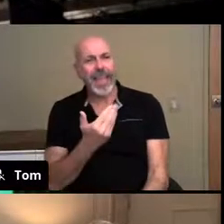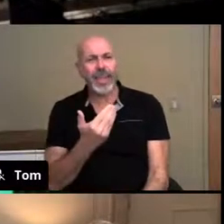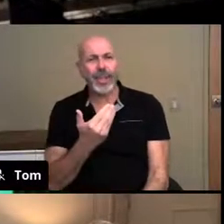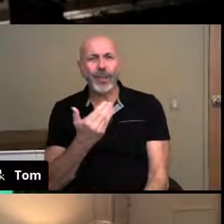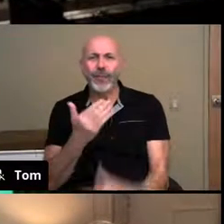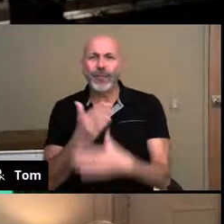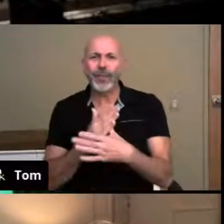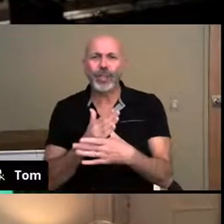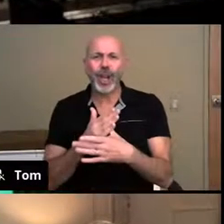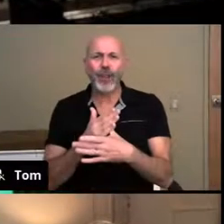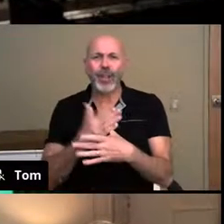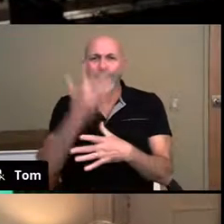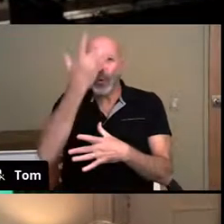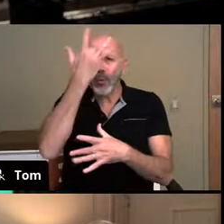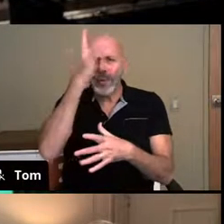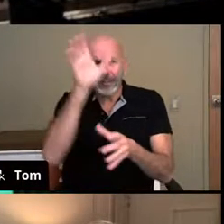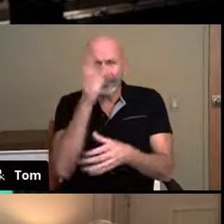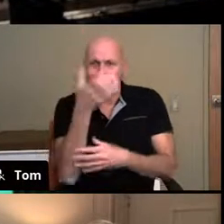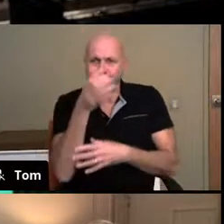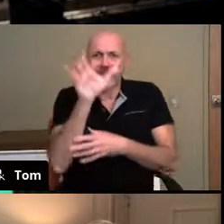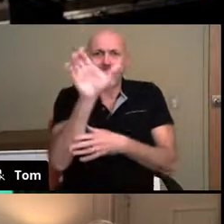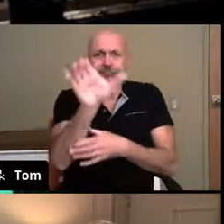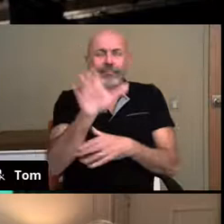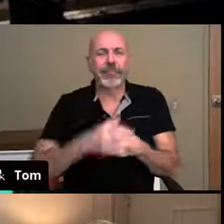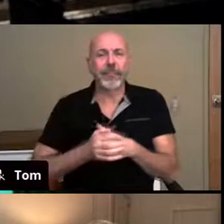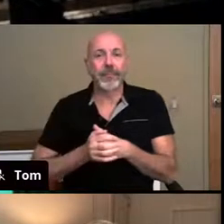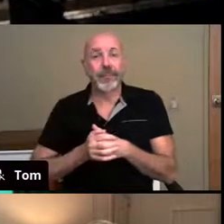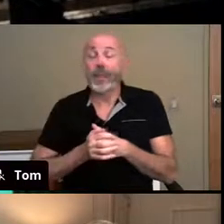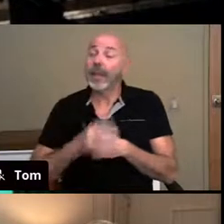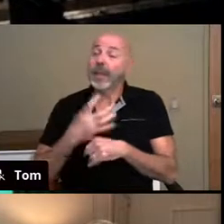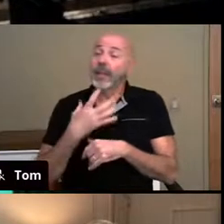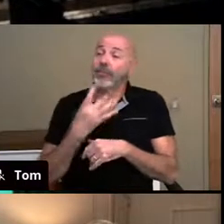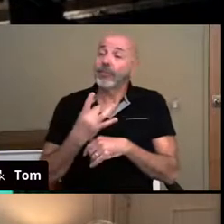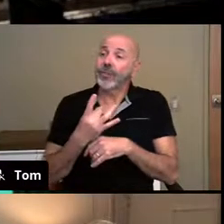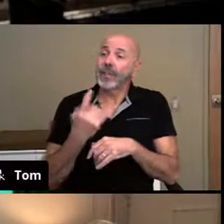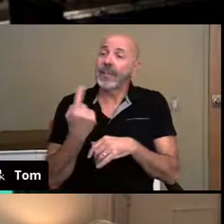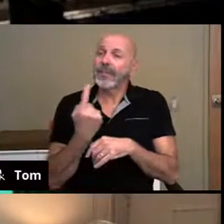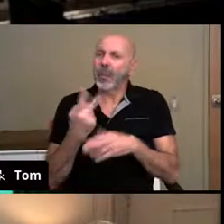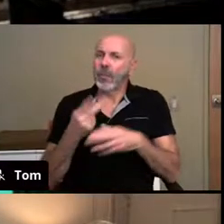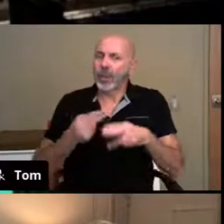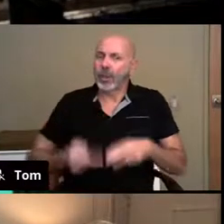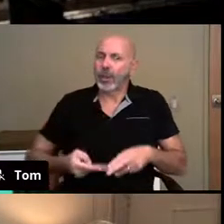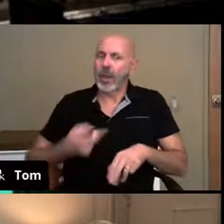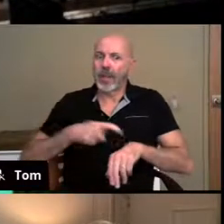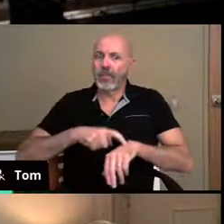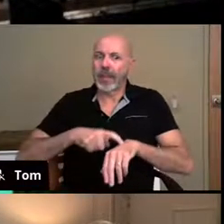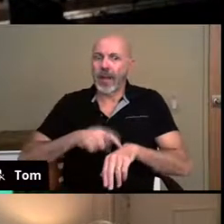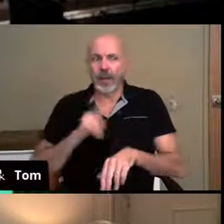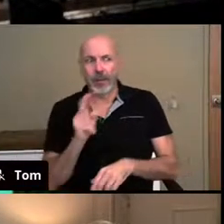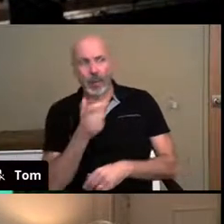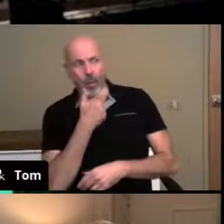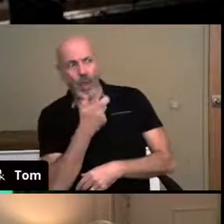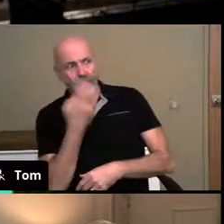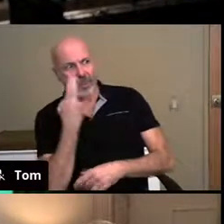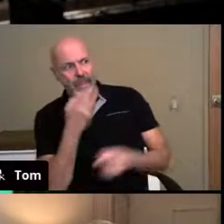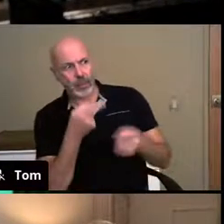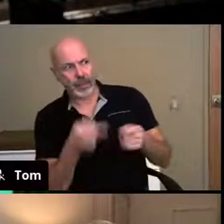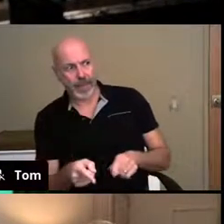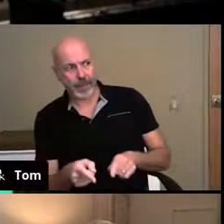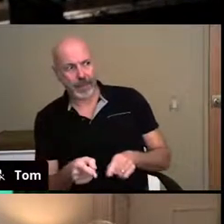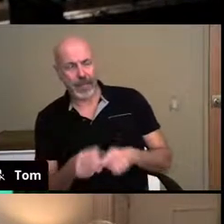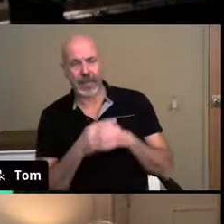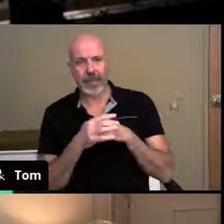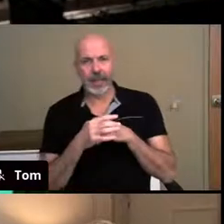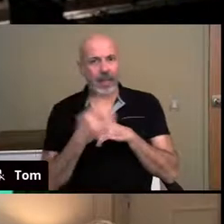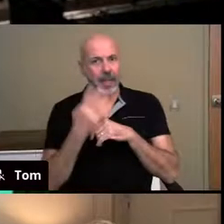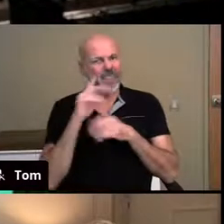our audience. It's interesting. Usually if someone's losing a lot of weight over time, everyone's watching it happen and it's not, they don't